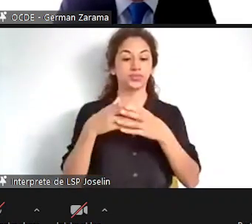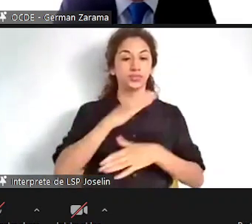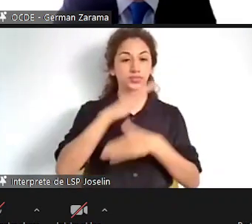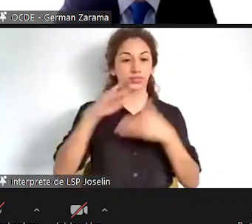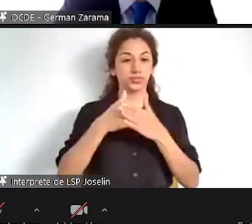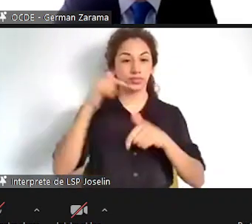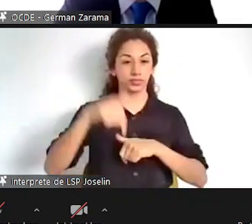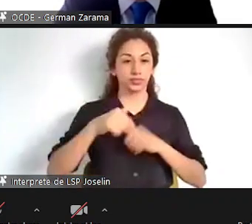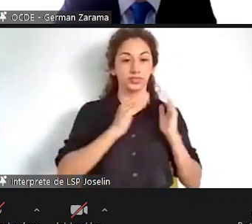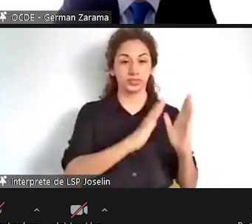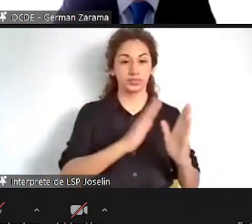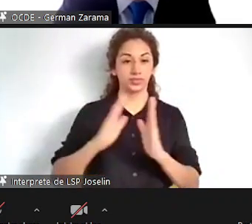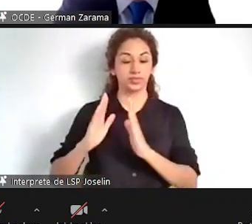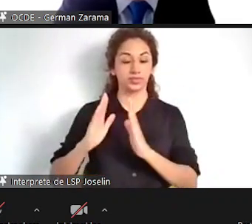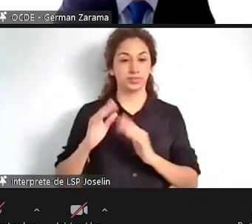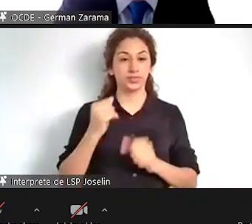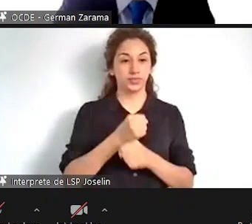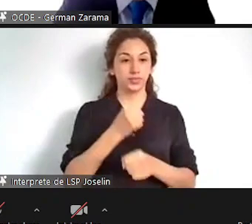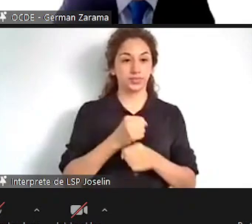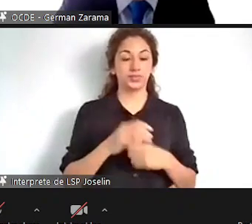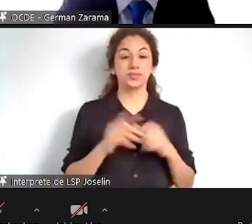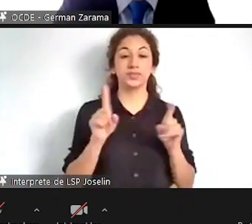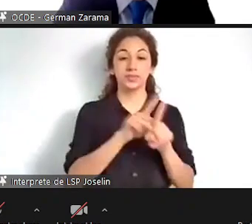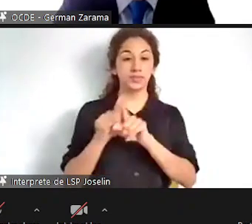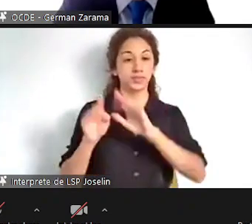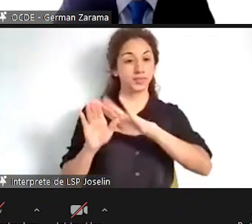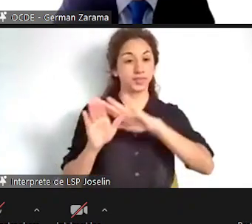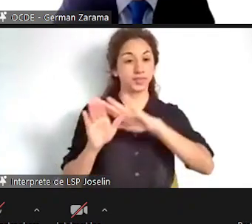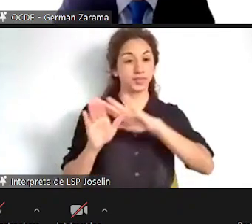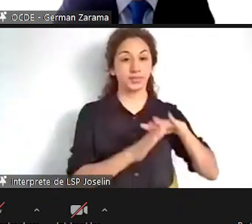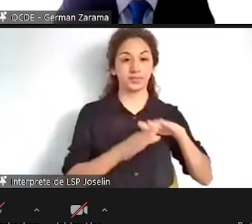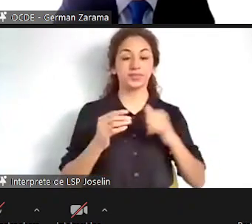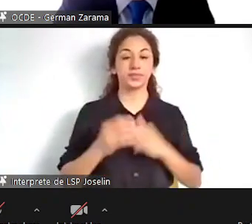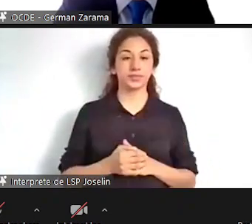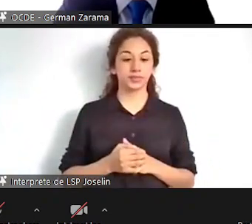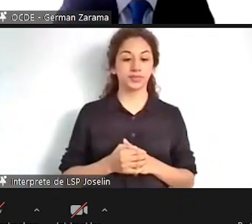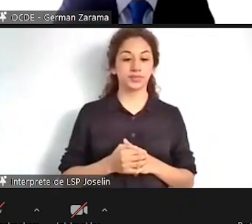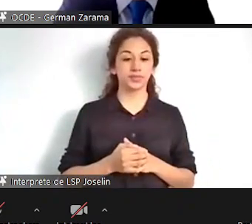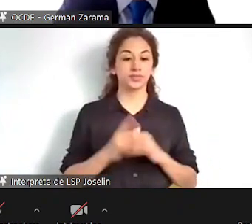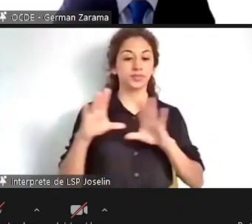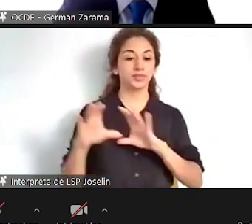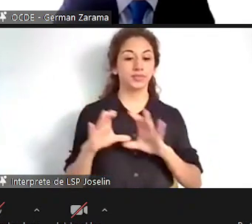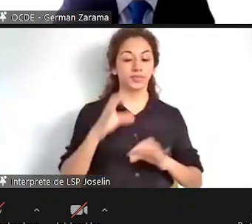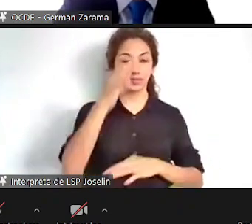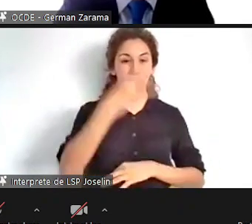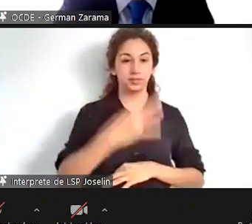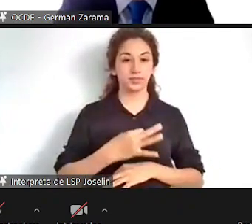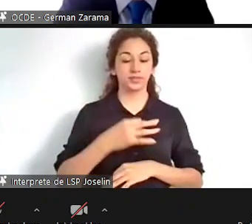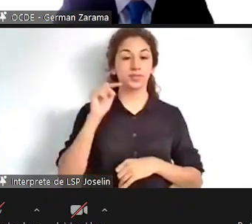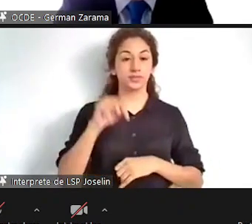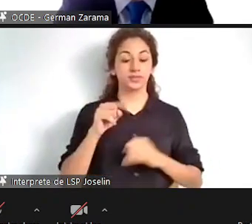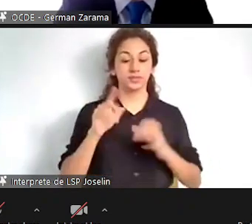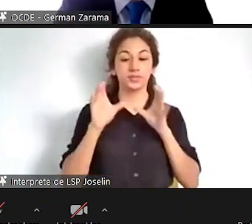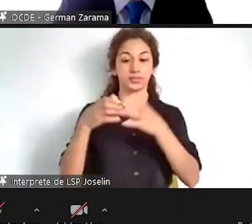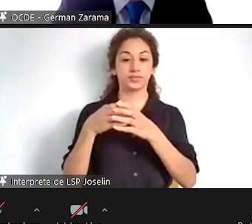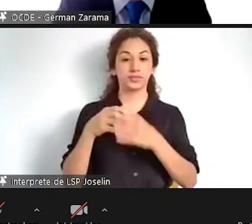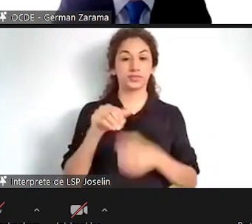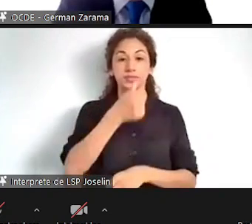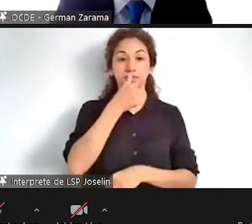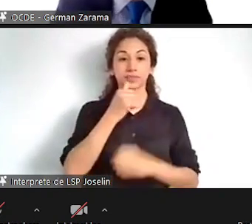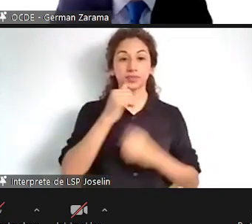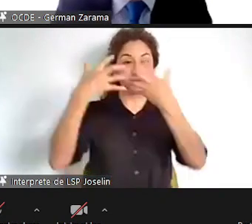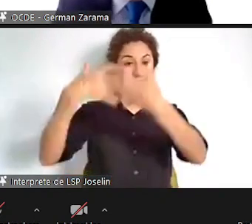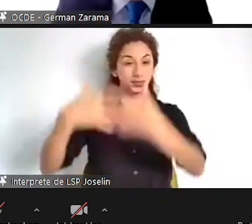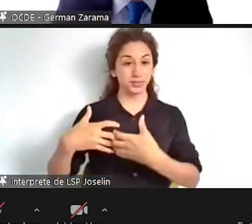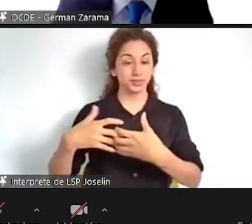other uh stakeholders and during this uh preparation process and it is also important to stand and